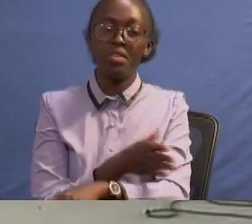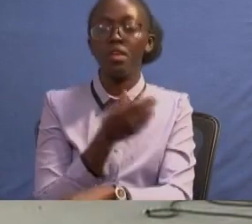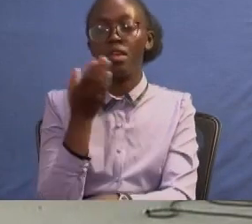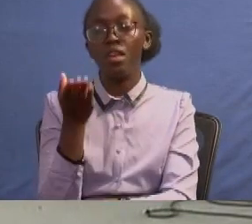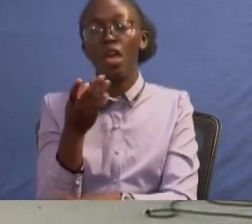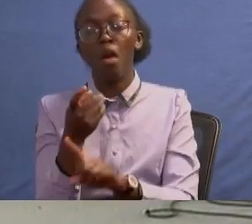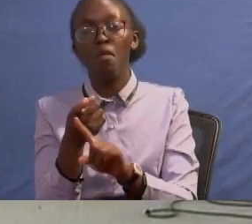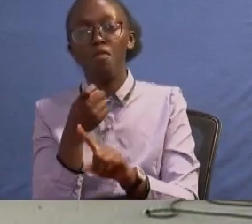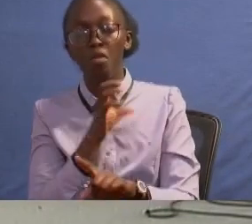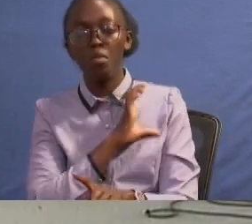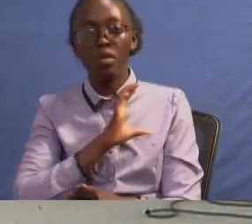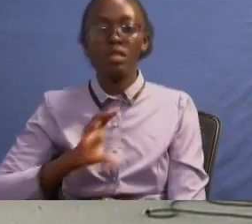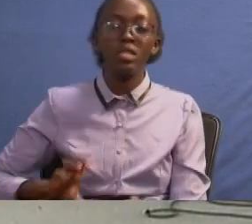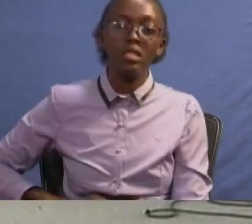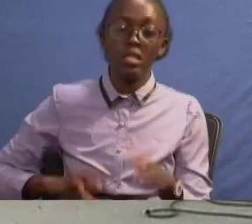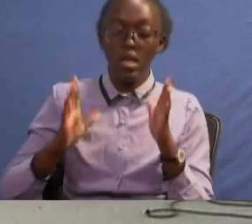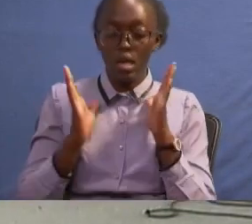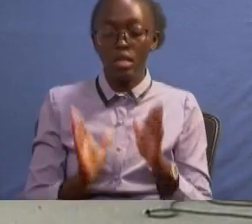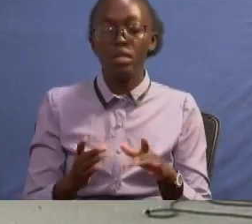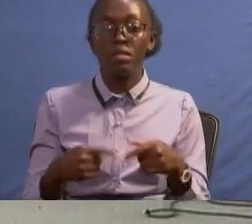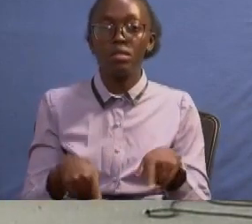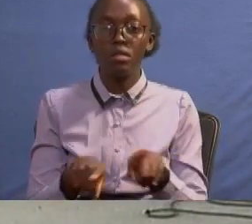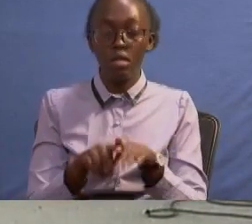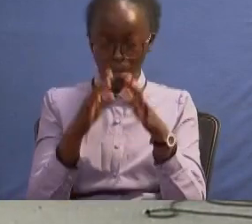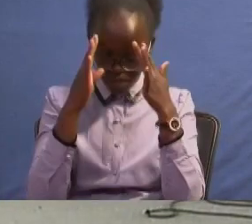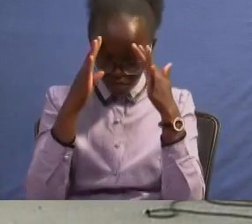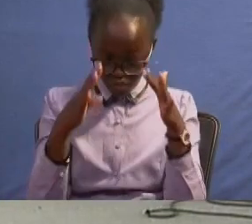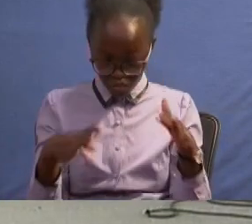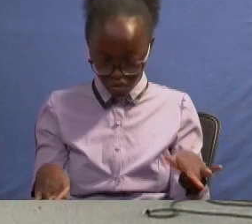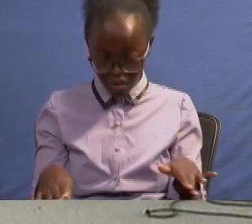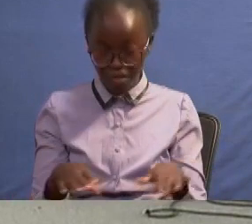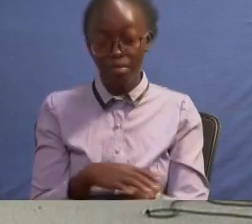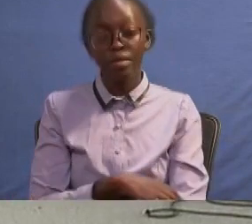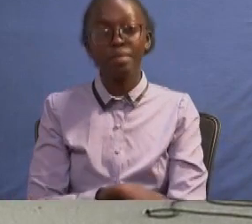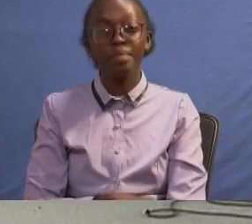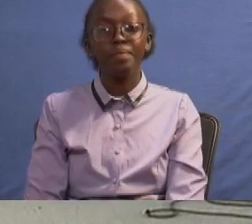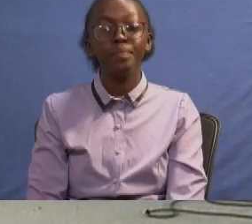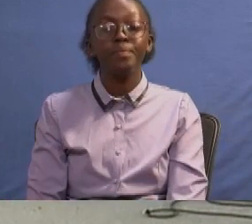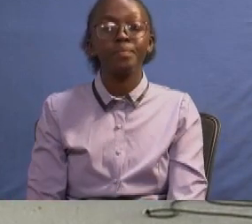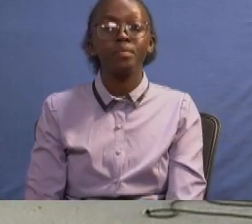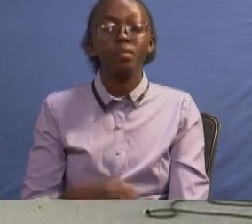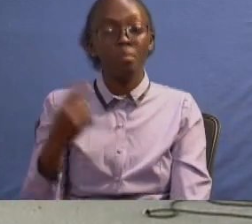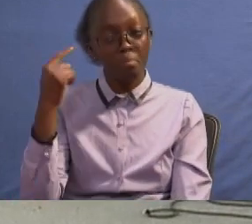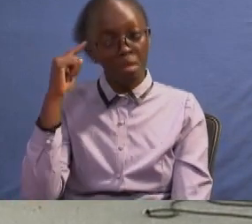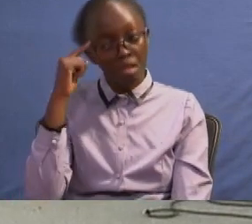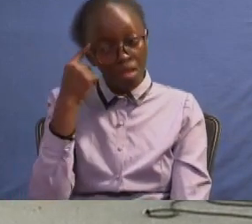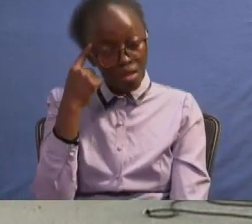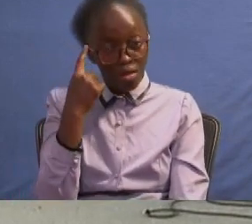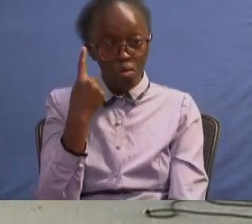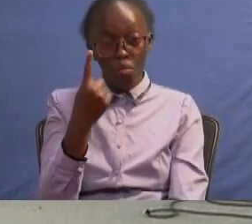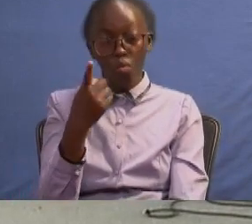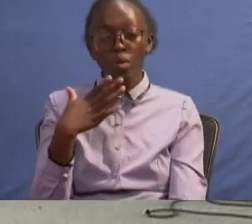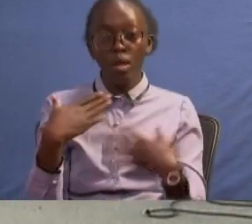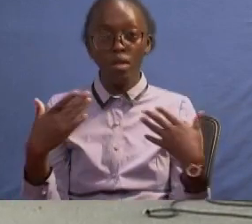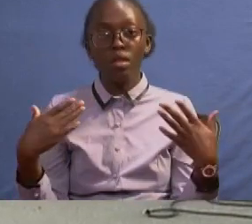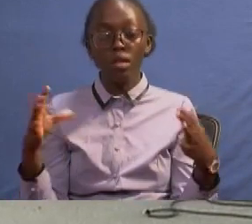Christian faith and more the Muslim faith. I think one of the things that you find